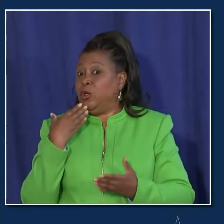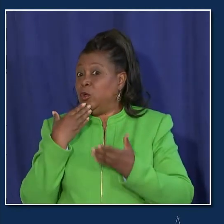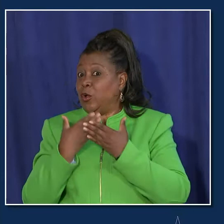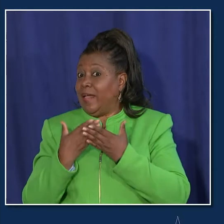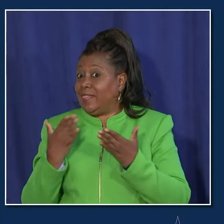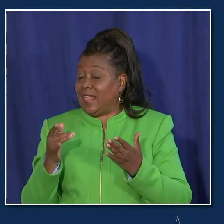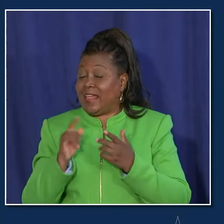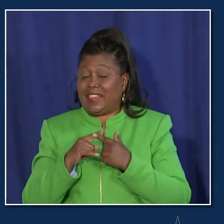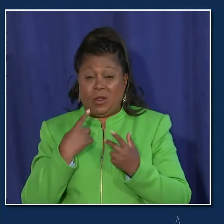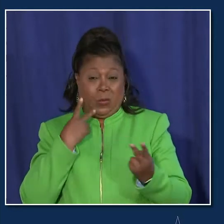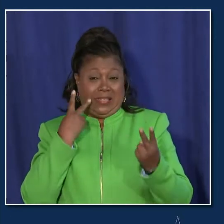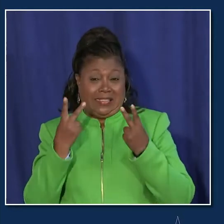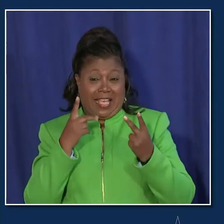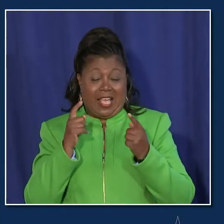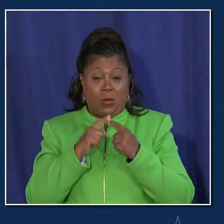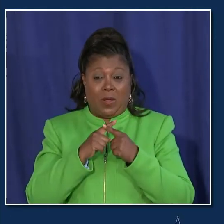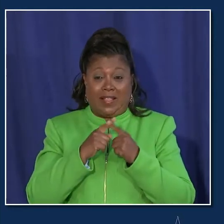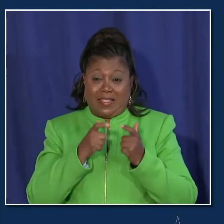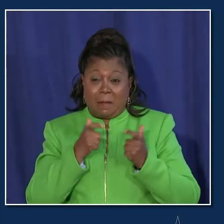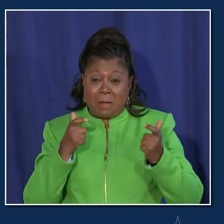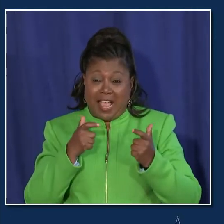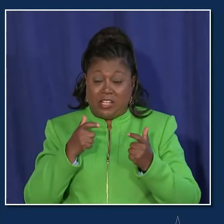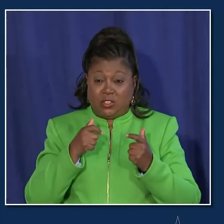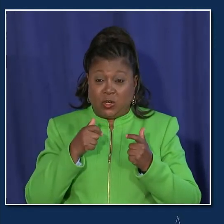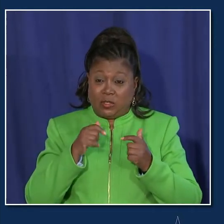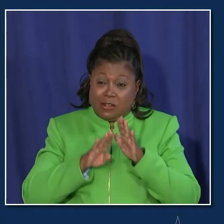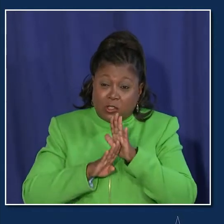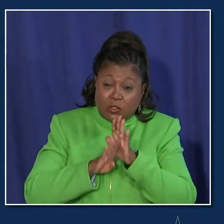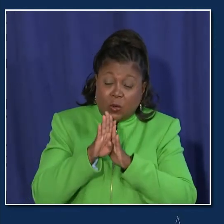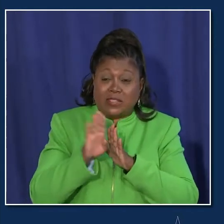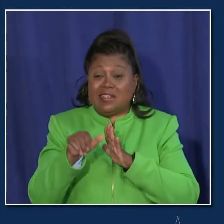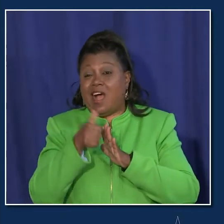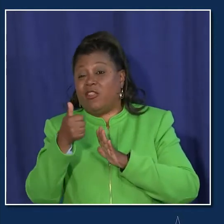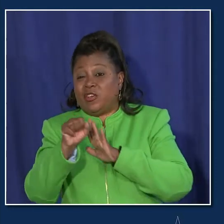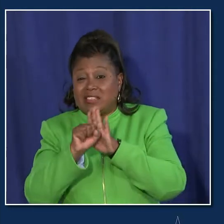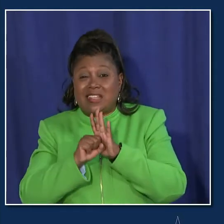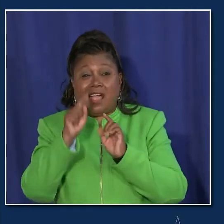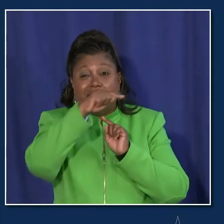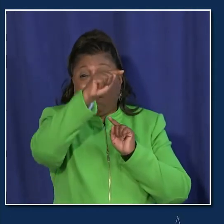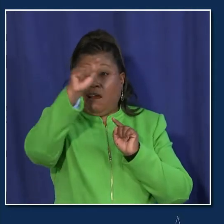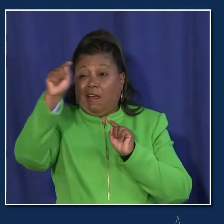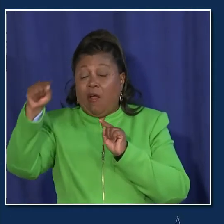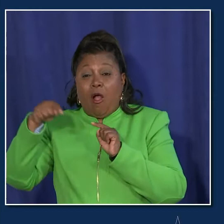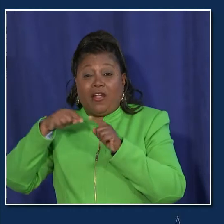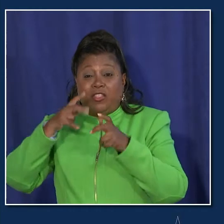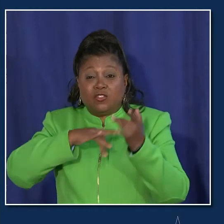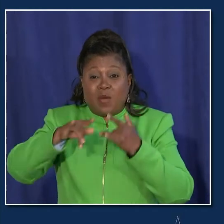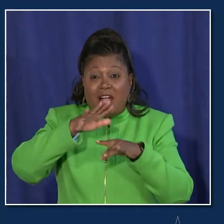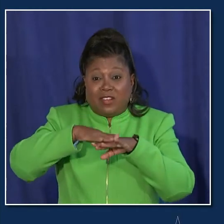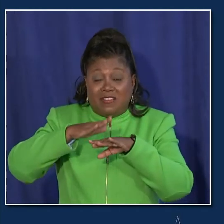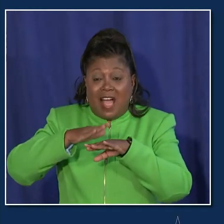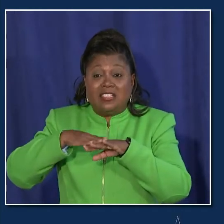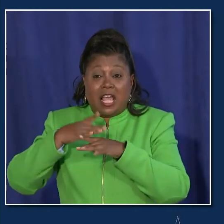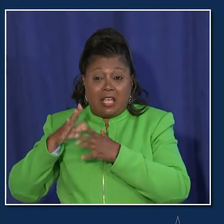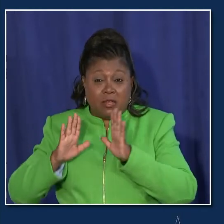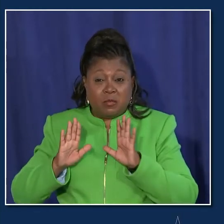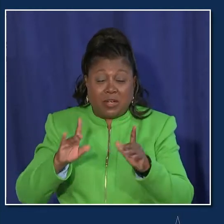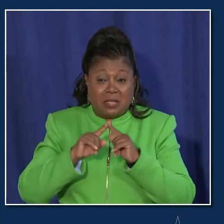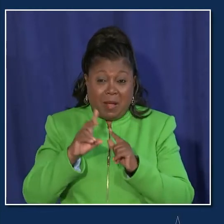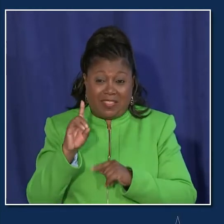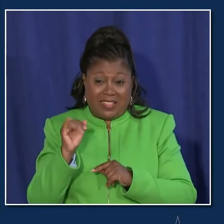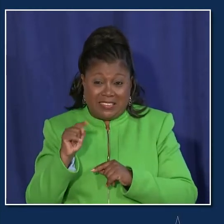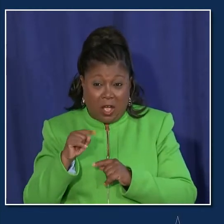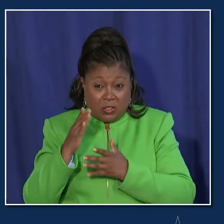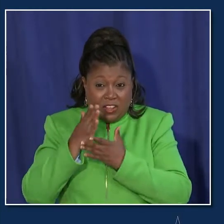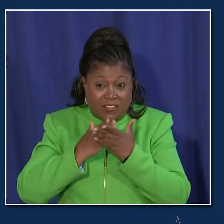thing that we are seeing with the major surges in some of the other states that are on the travel advisory, that is being driven by the Delta